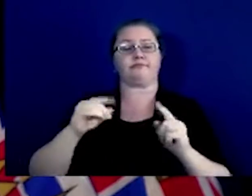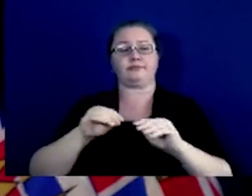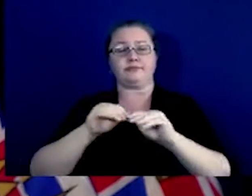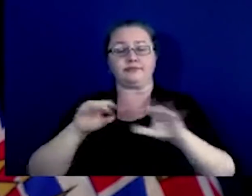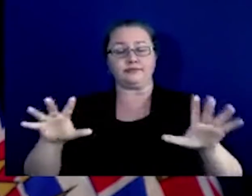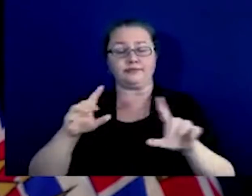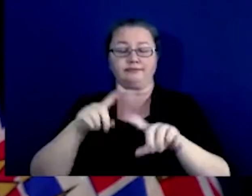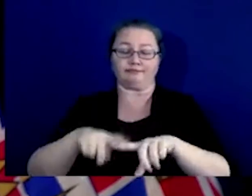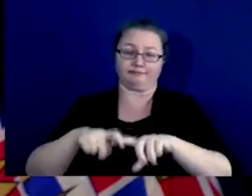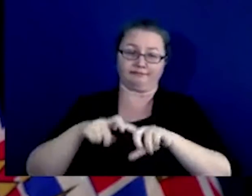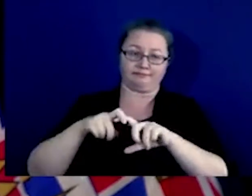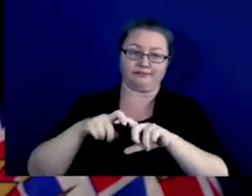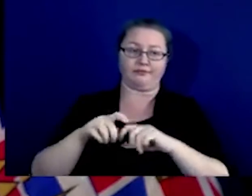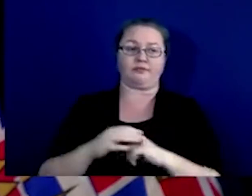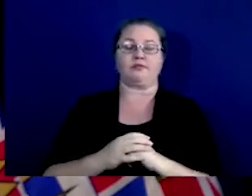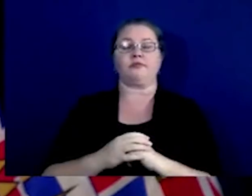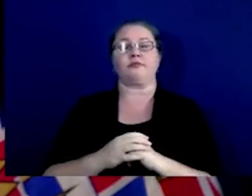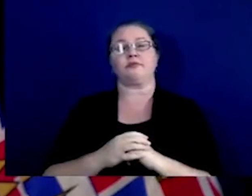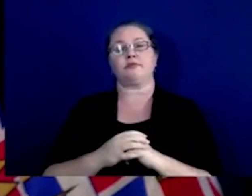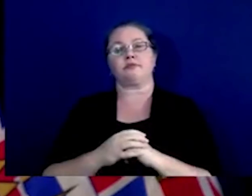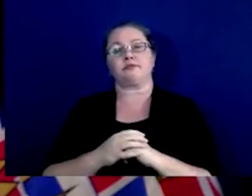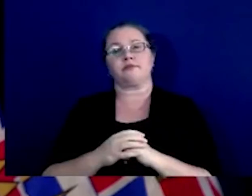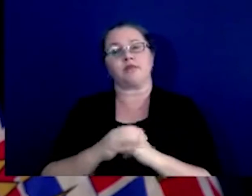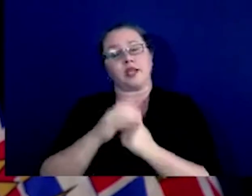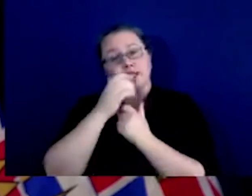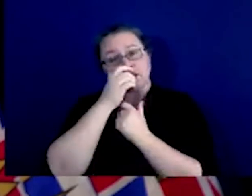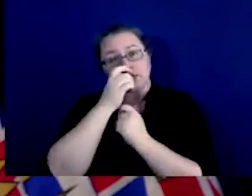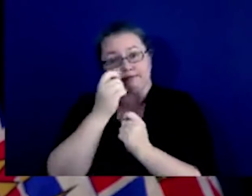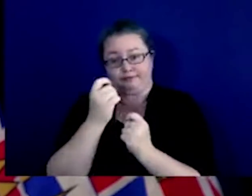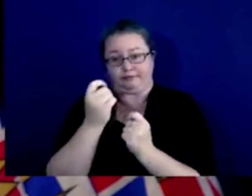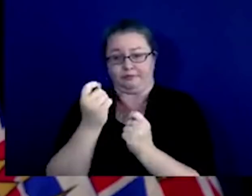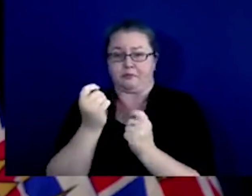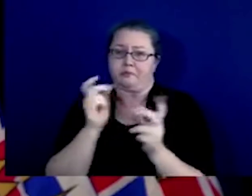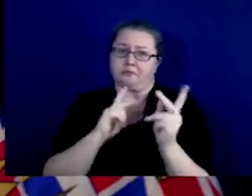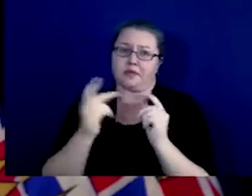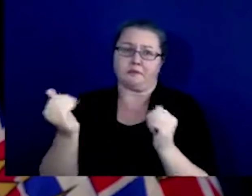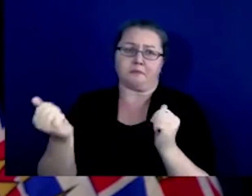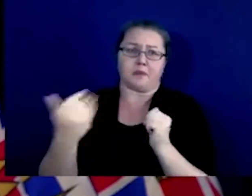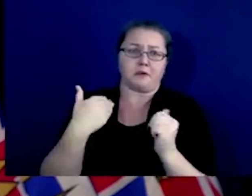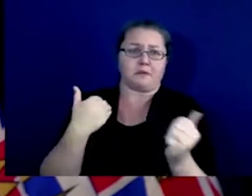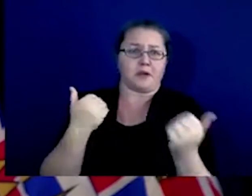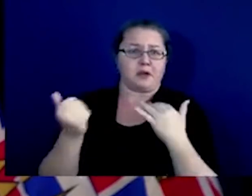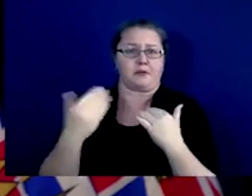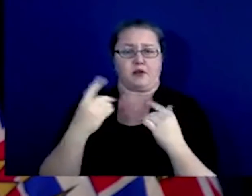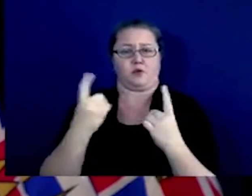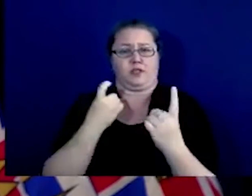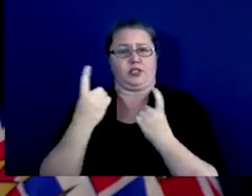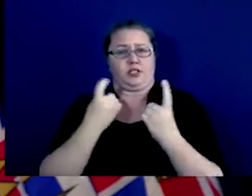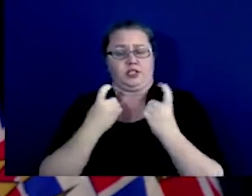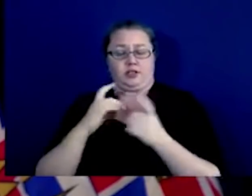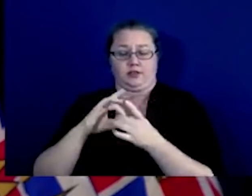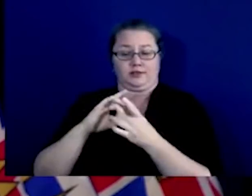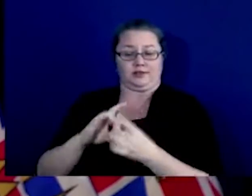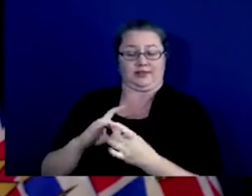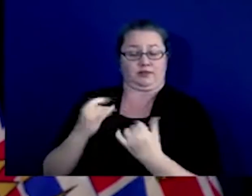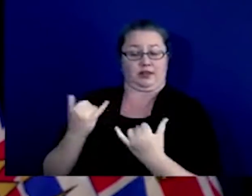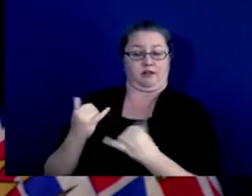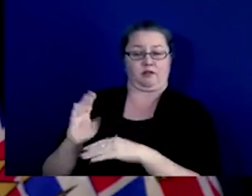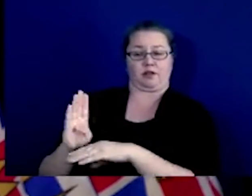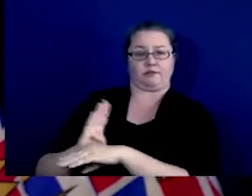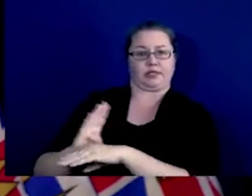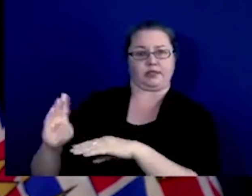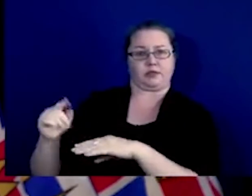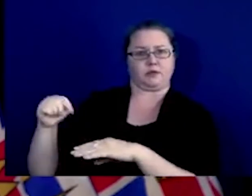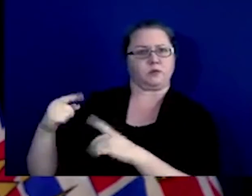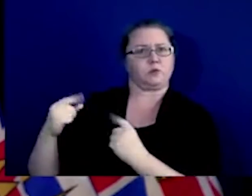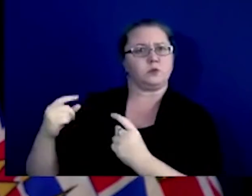where it occurred. So it isn't a clear answer, unfortunately, but it is important for all businesses to know that you're not alone